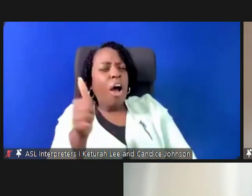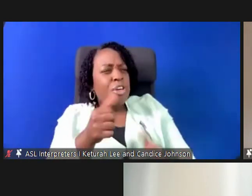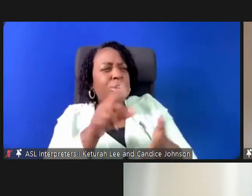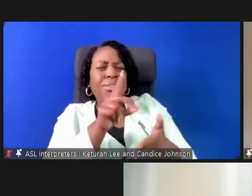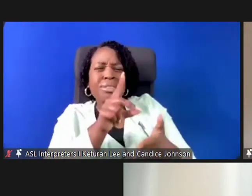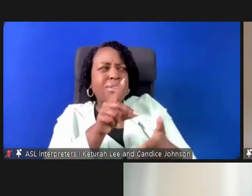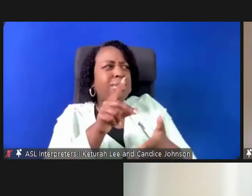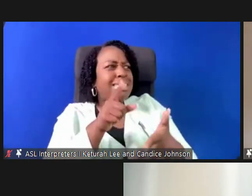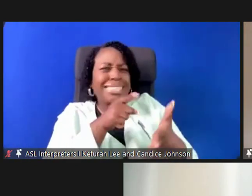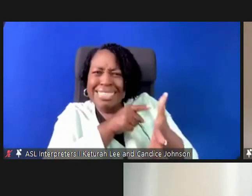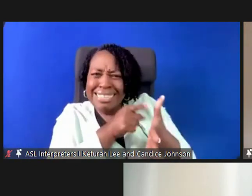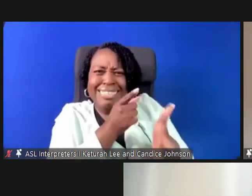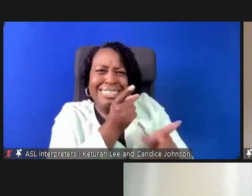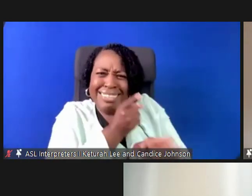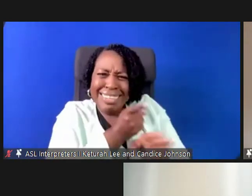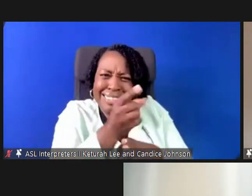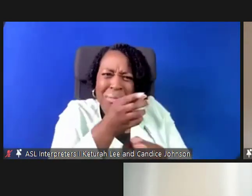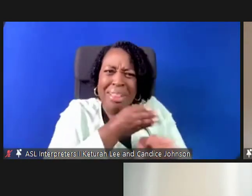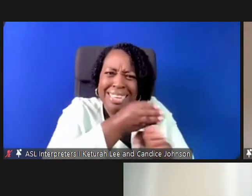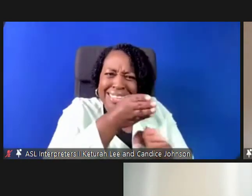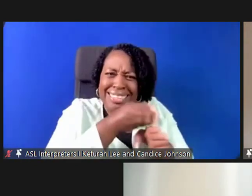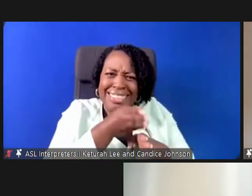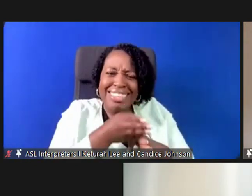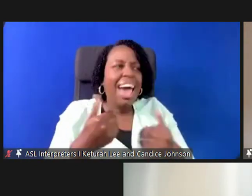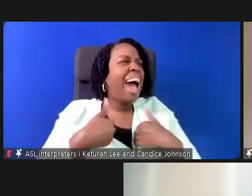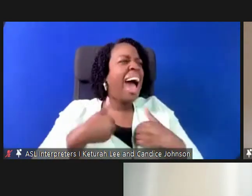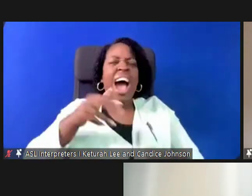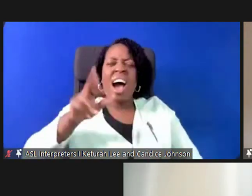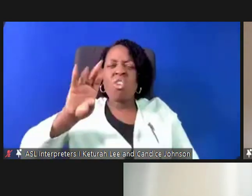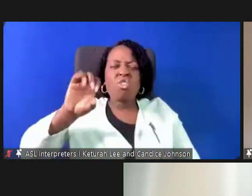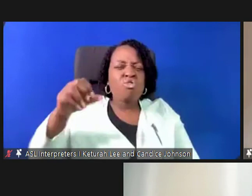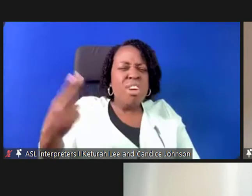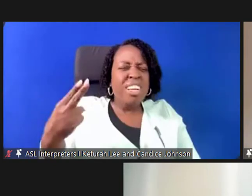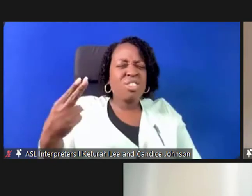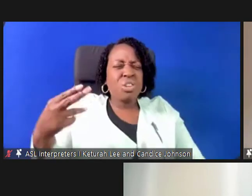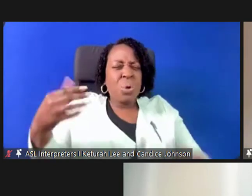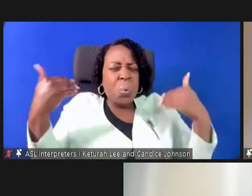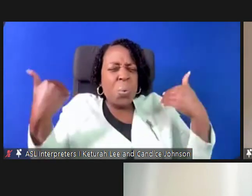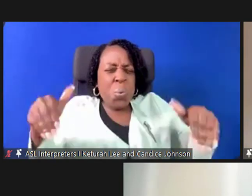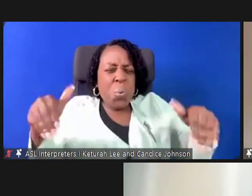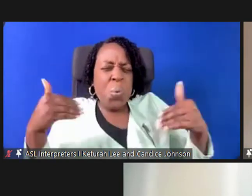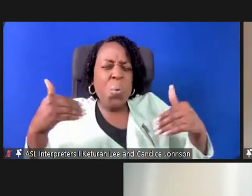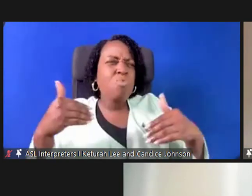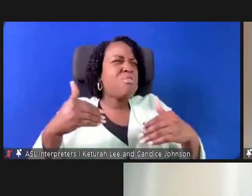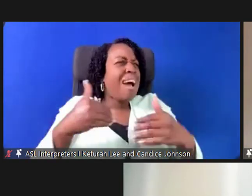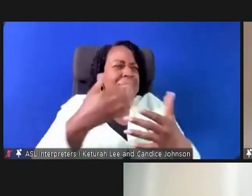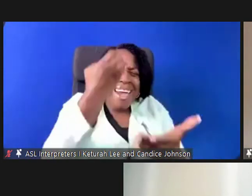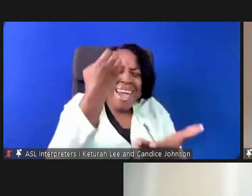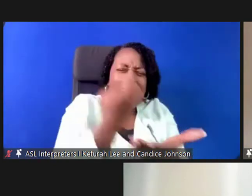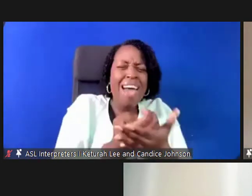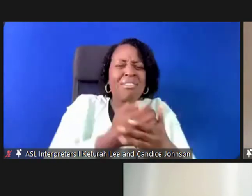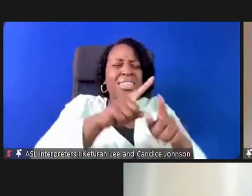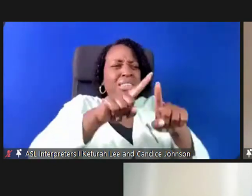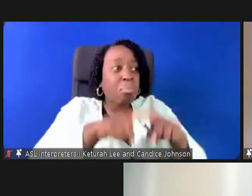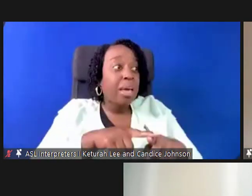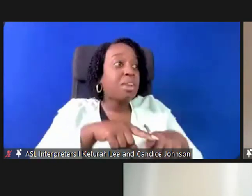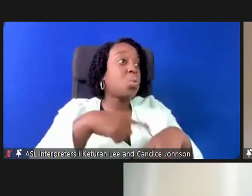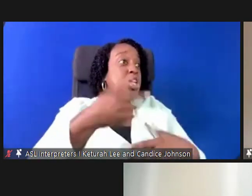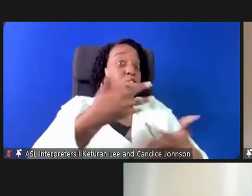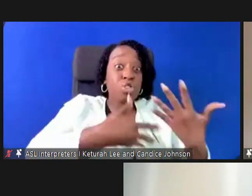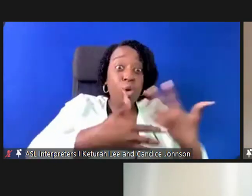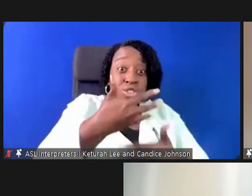a rich tradition in exploring this in terms of the evidence base. Certainly in sociology and psychology,